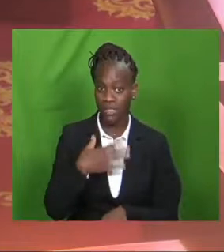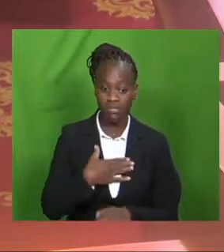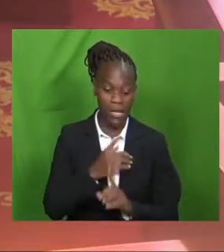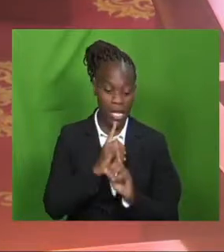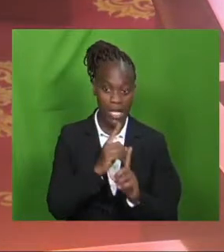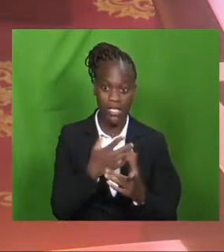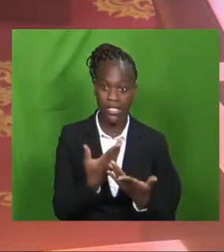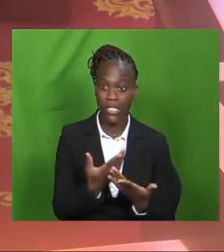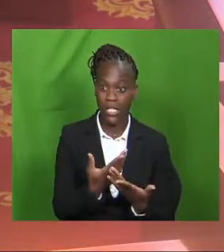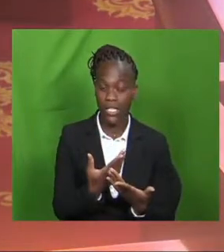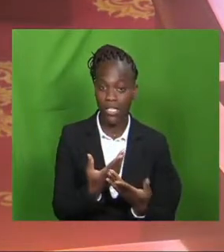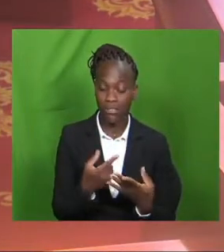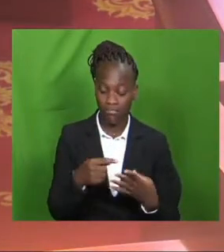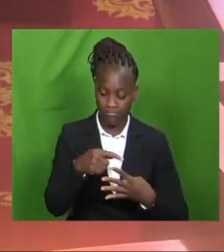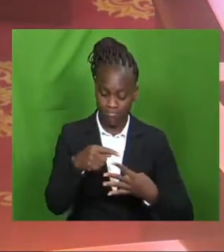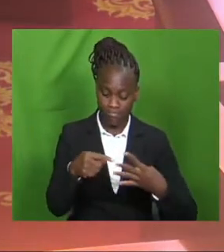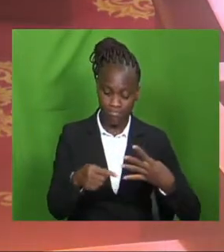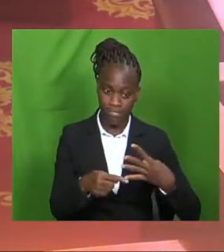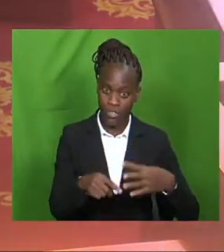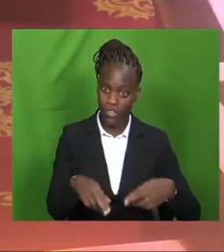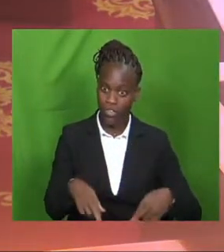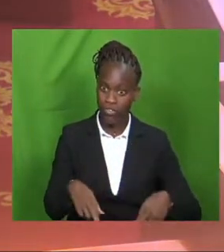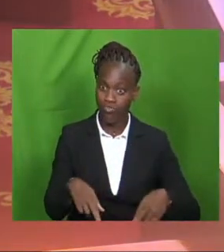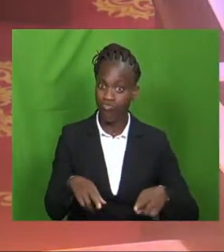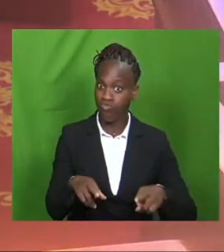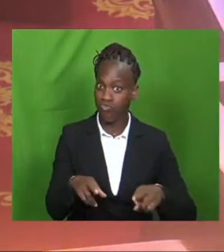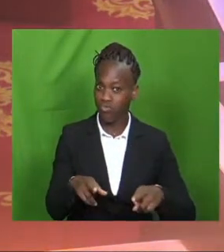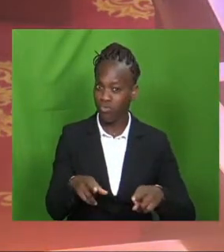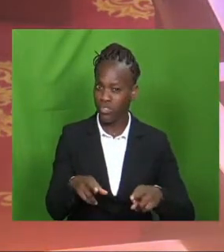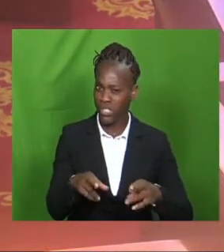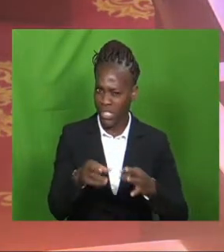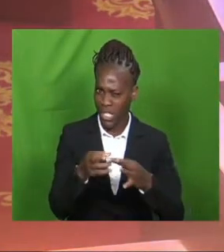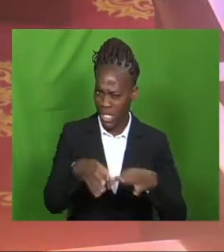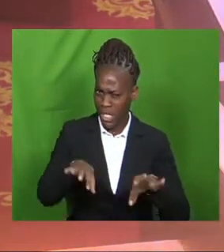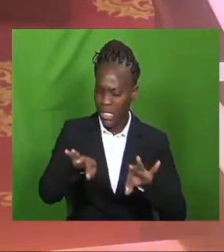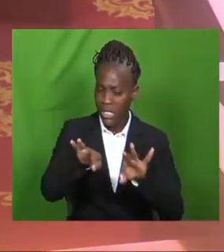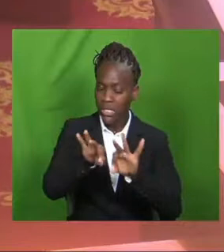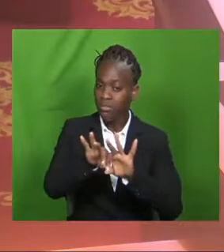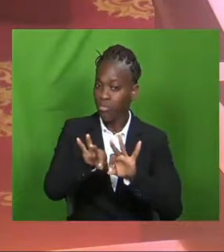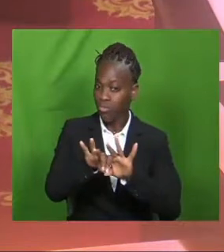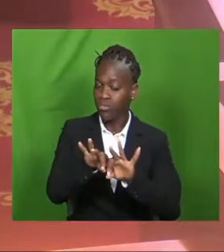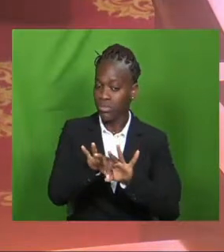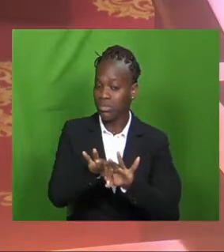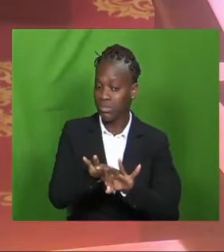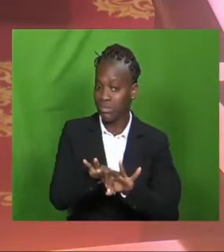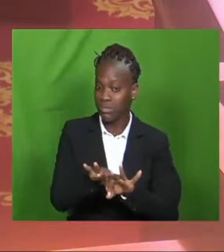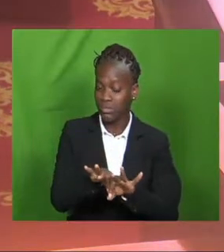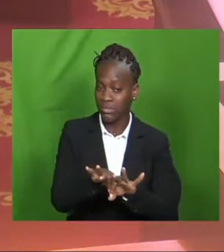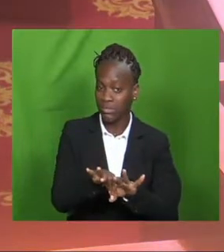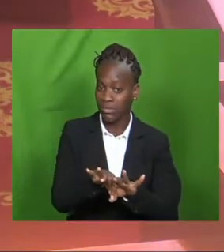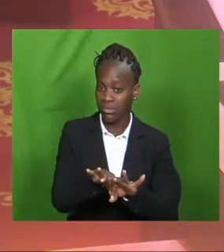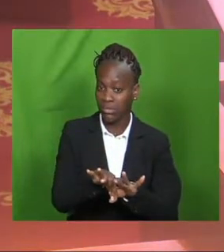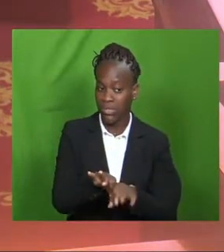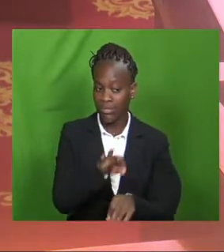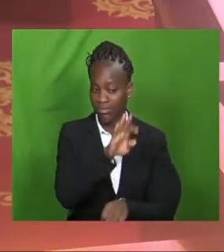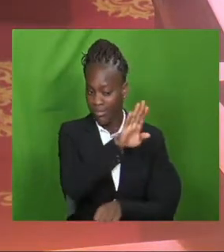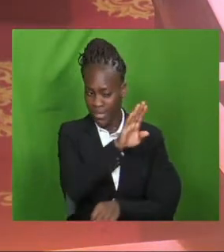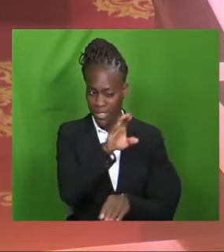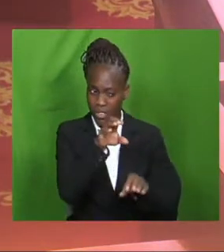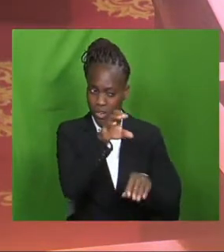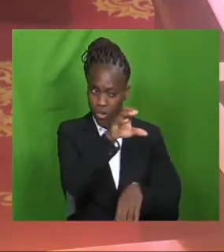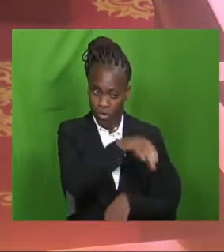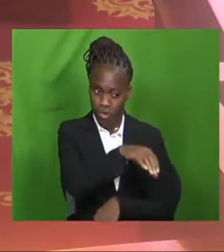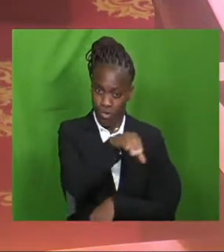those four roads are critical roads in his constituency.